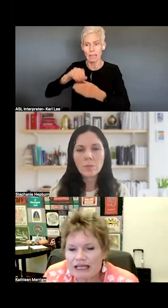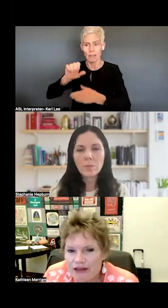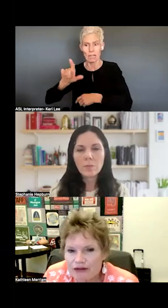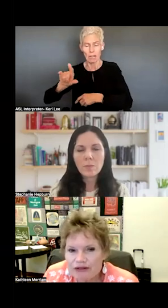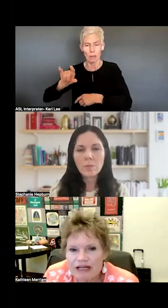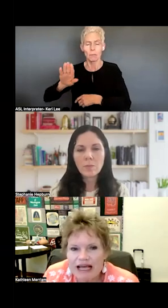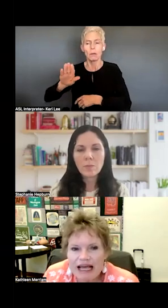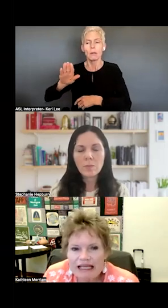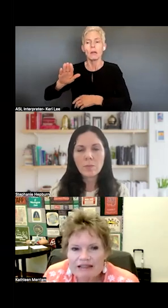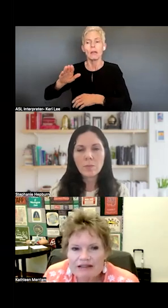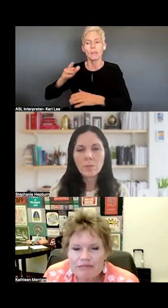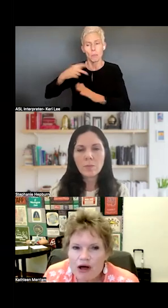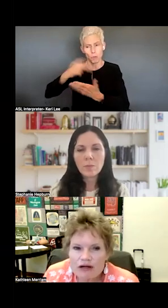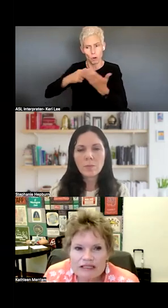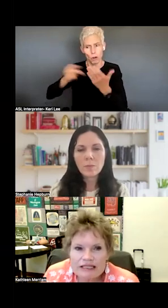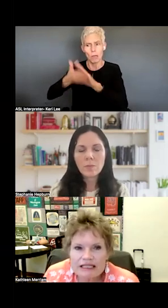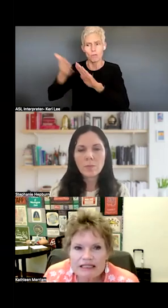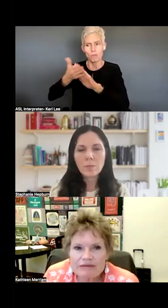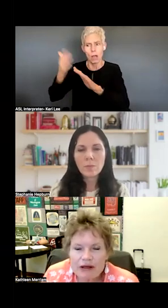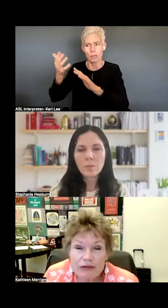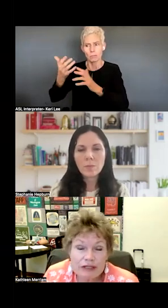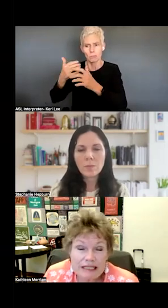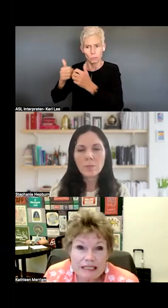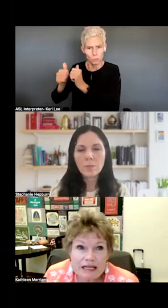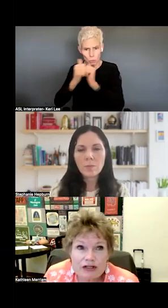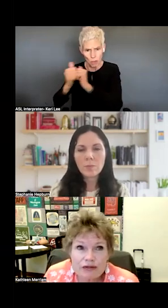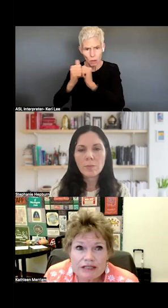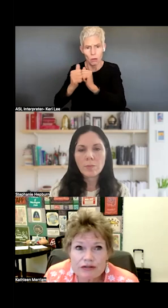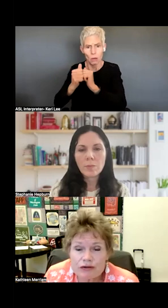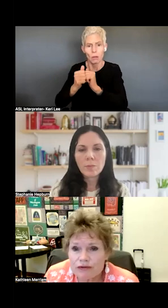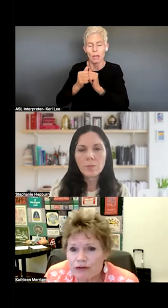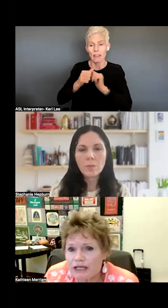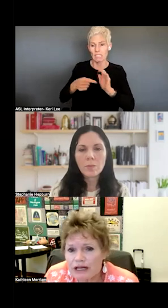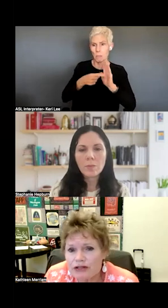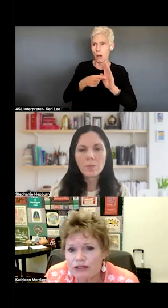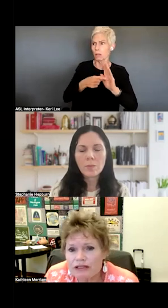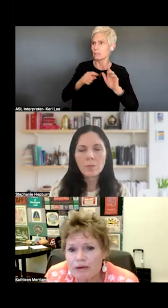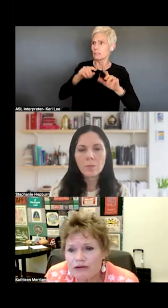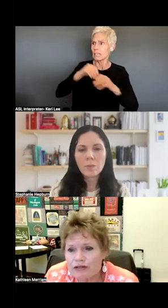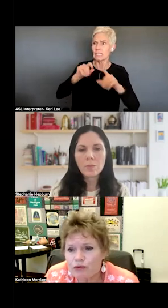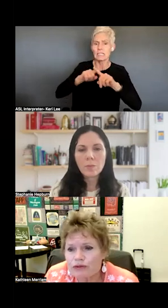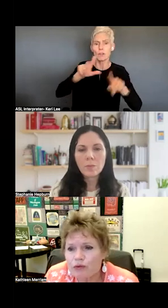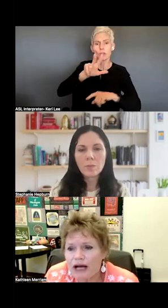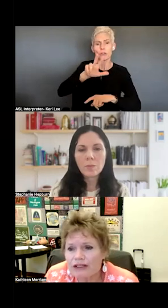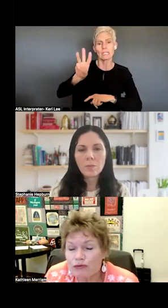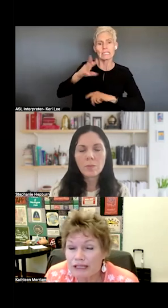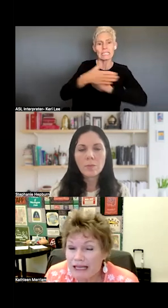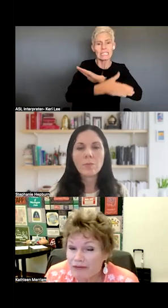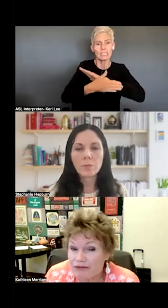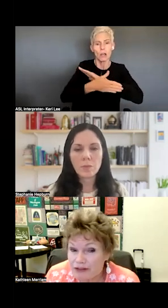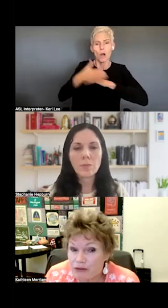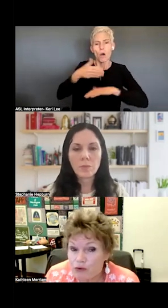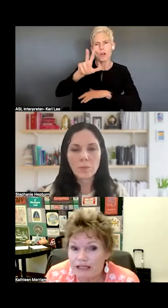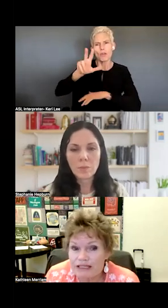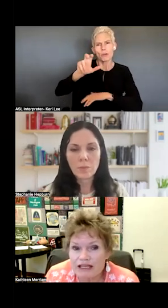program together. And this model is in about 36 countries. There's over 300 clubhouses worldwide. You really have